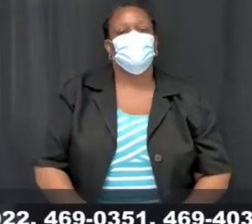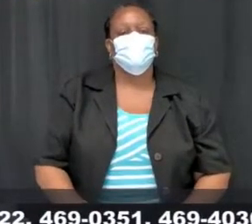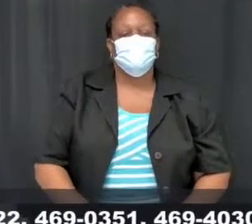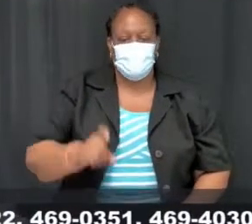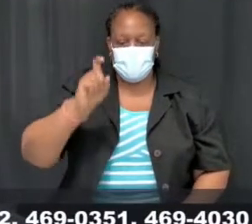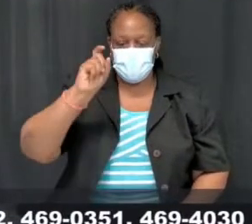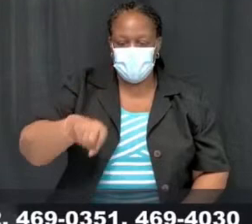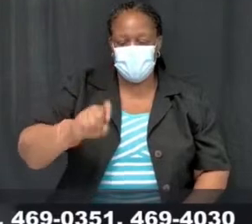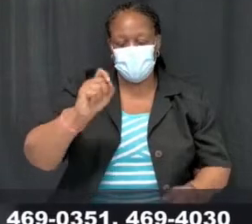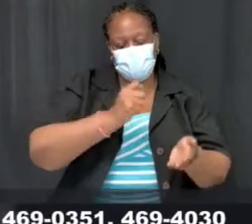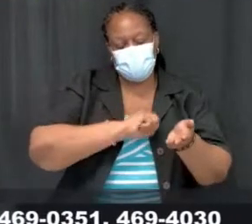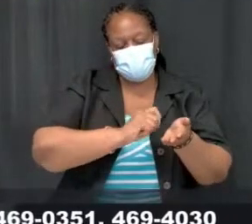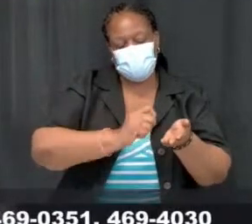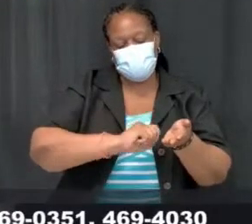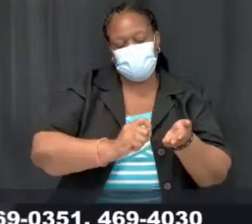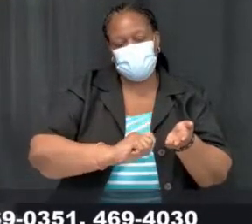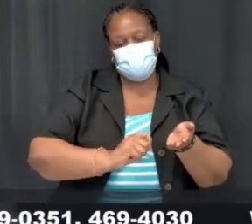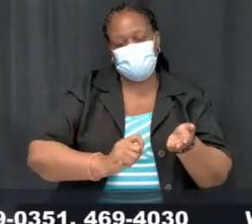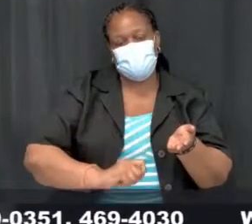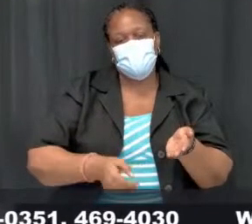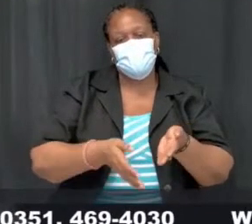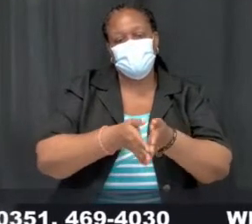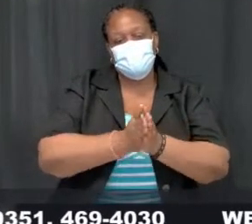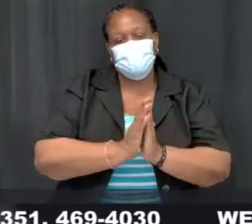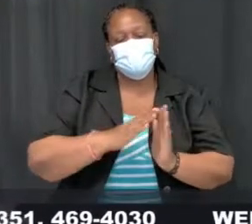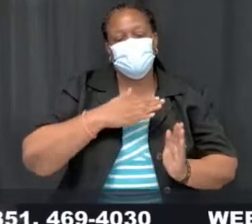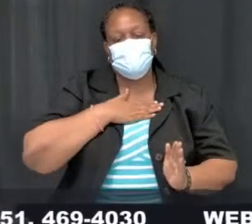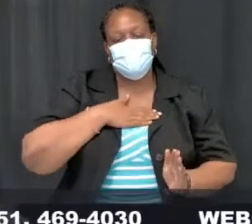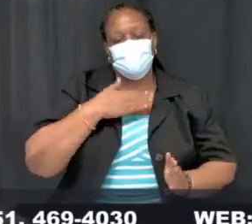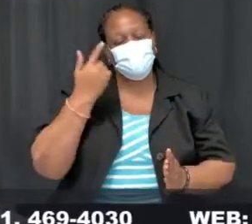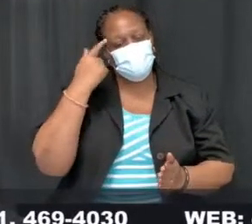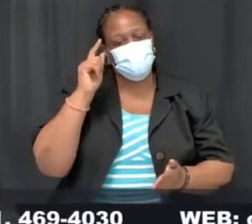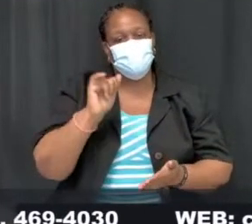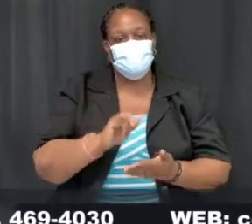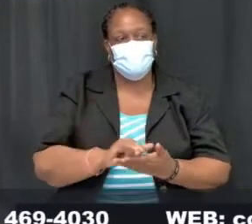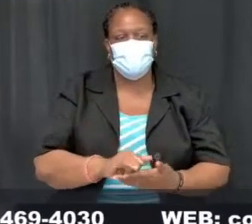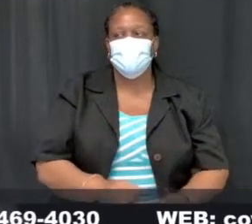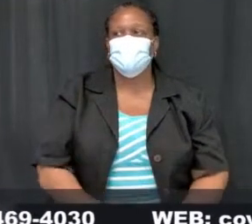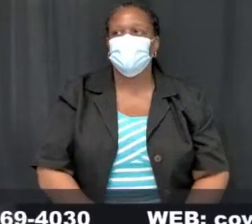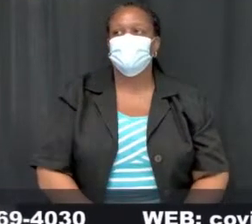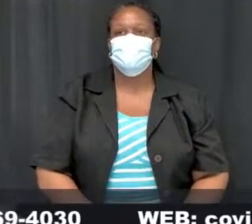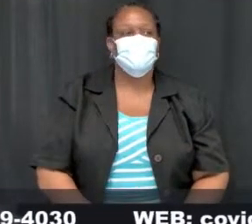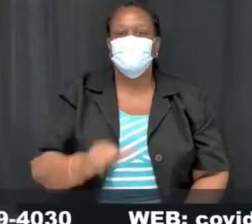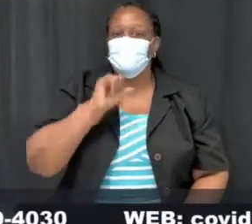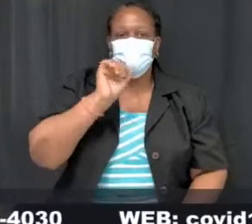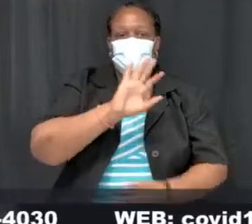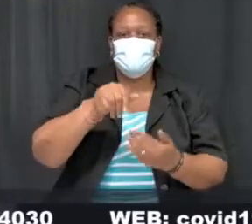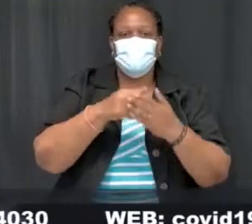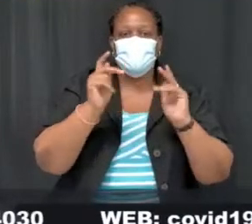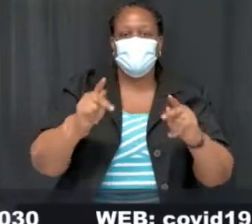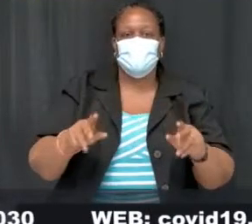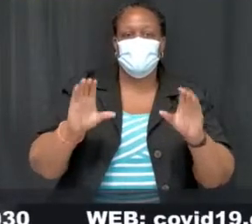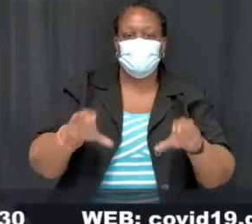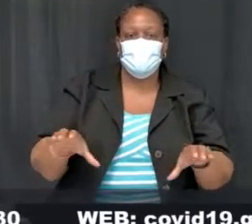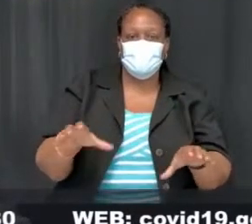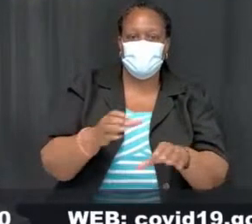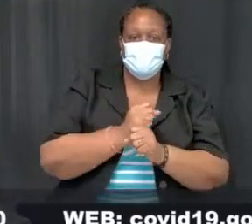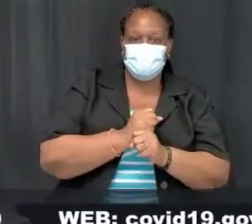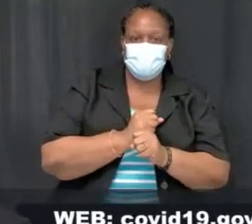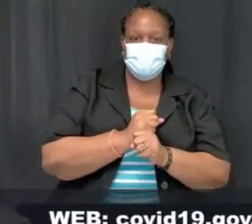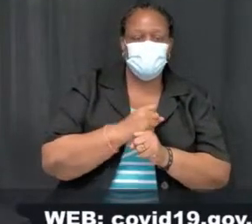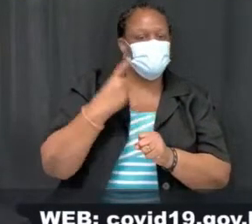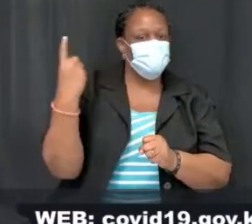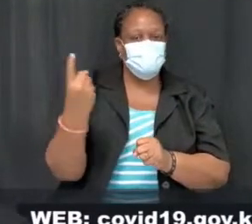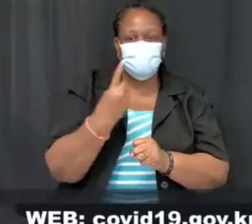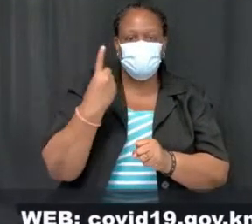Kitts and Nevis, nationals who would have gone overseas to study and are now returning home for vacation or whatever other